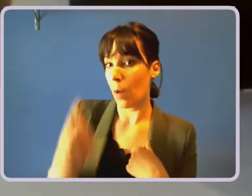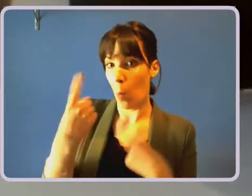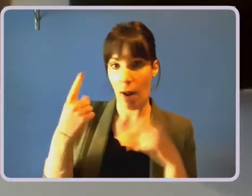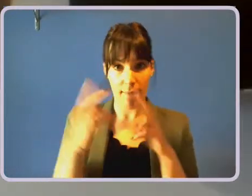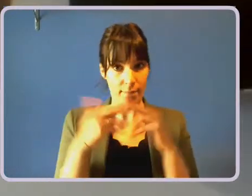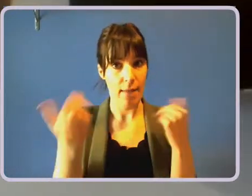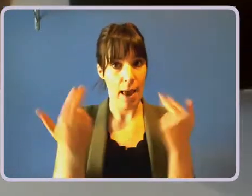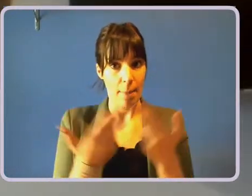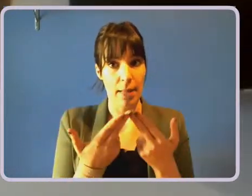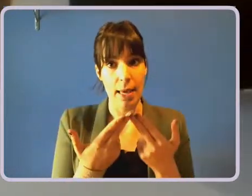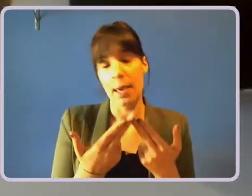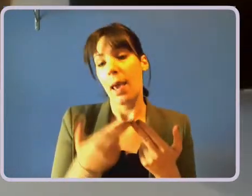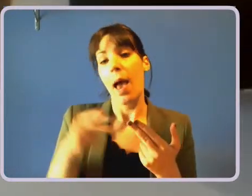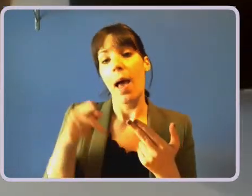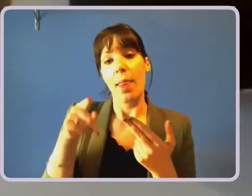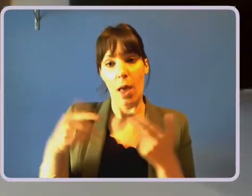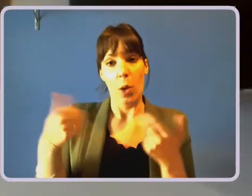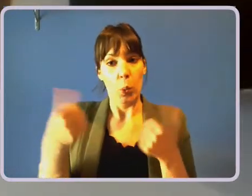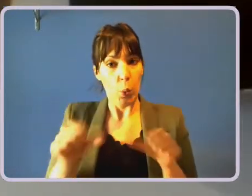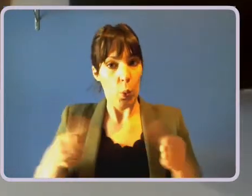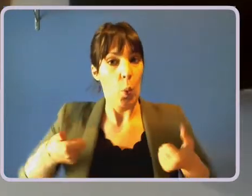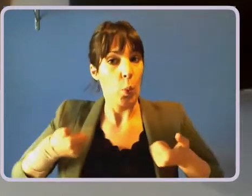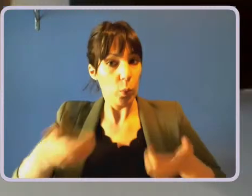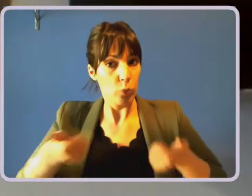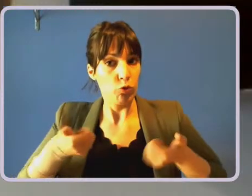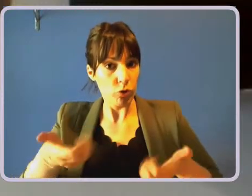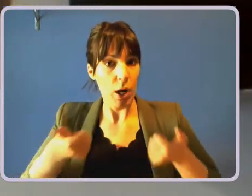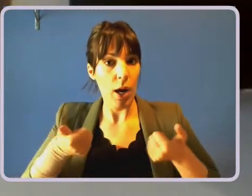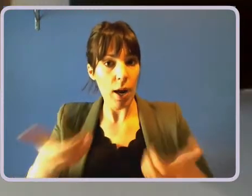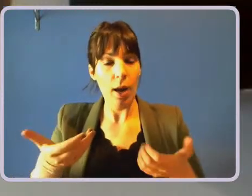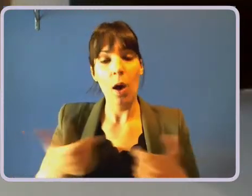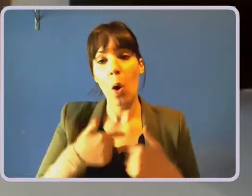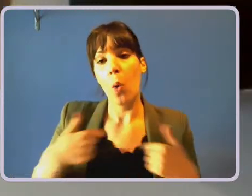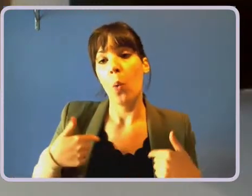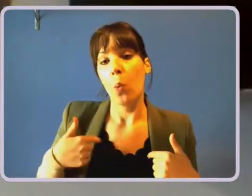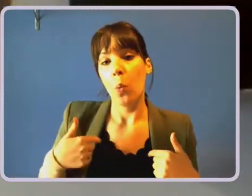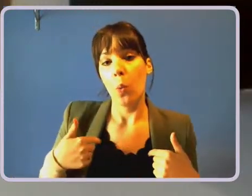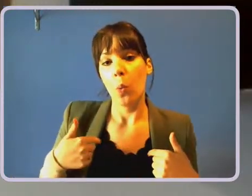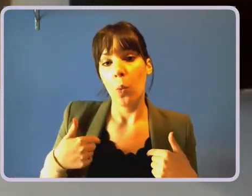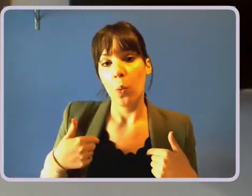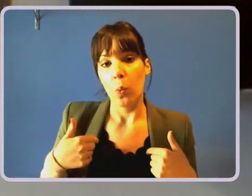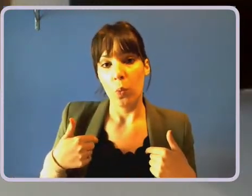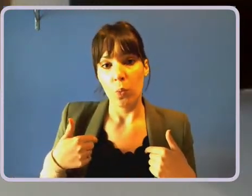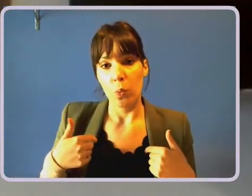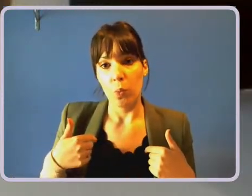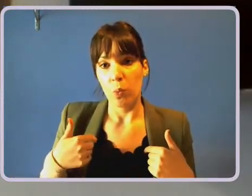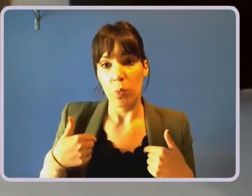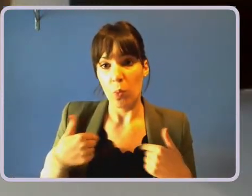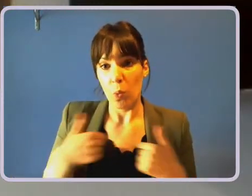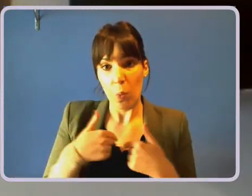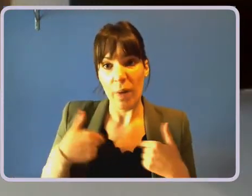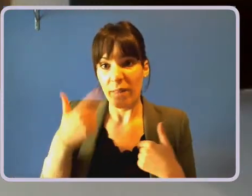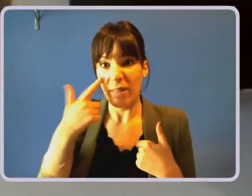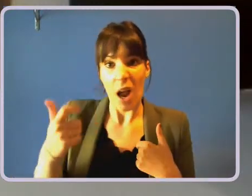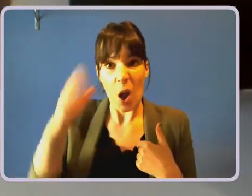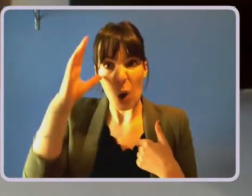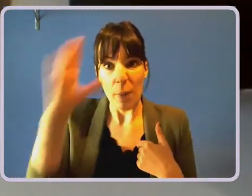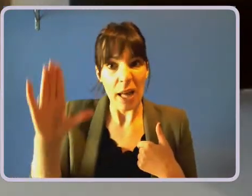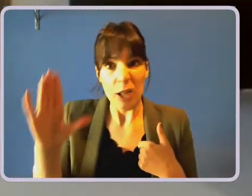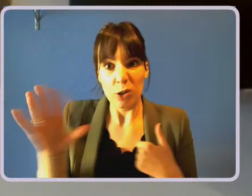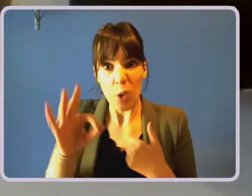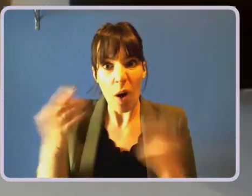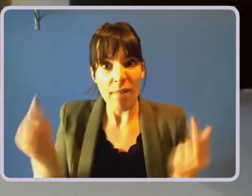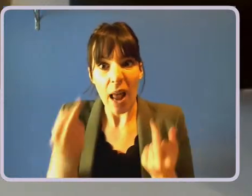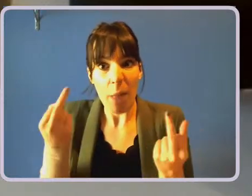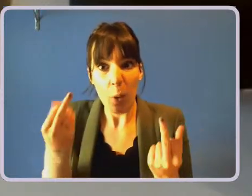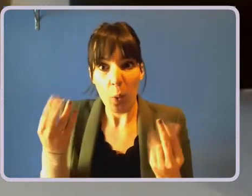wheelchair users, who we heard from Denise earlier on, there was no accommodation available, but importantly needed to be accessible. Sam was